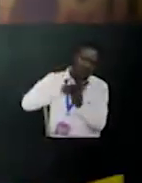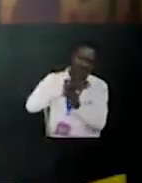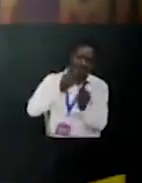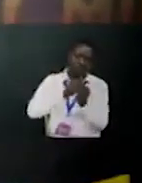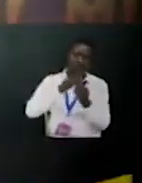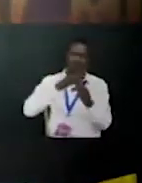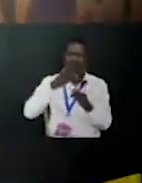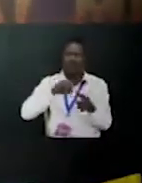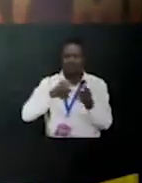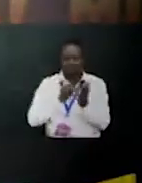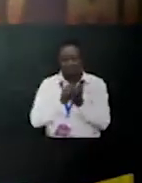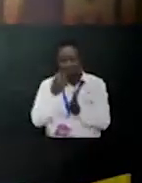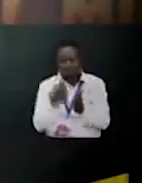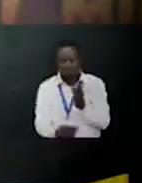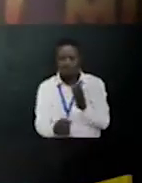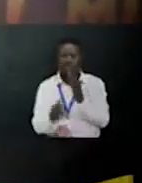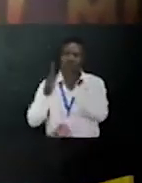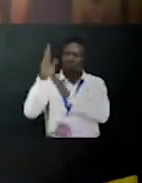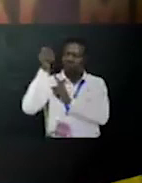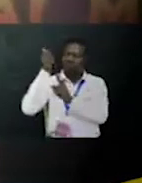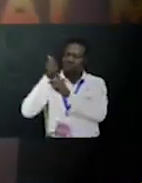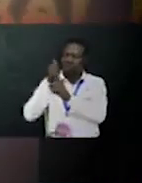that God is ready.